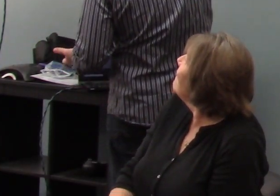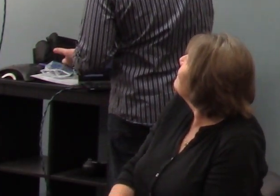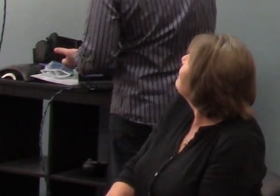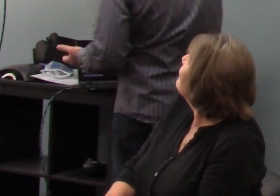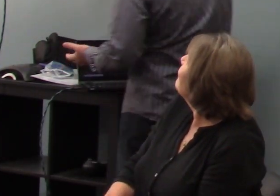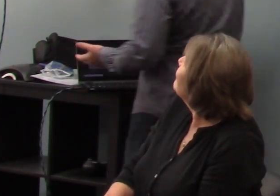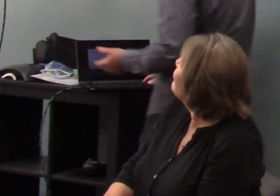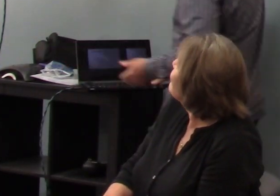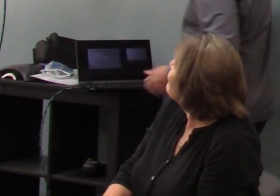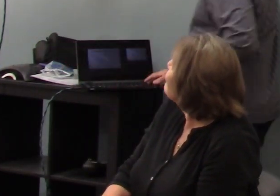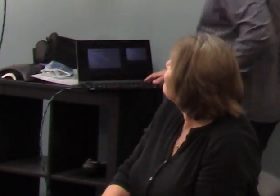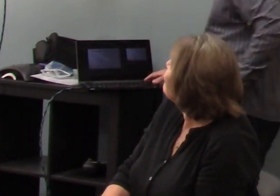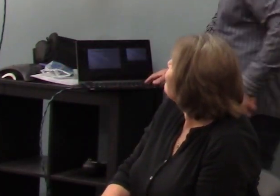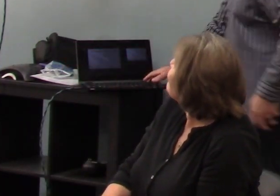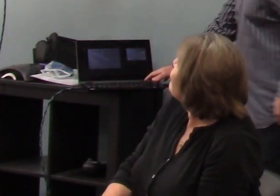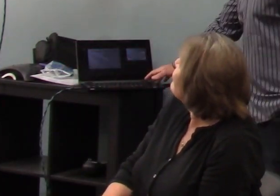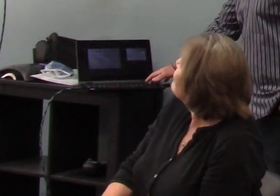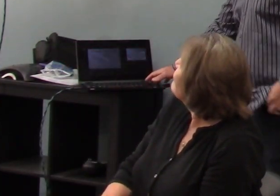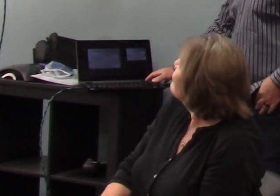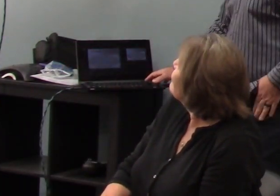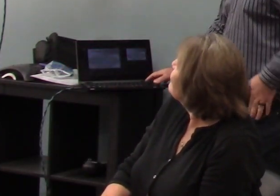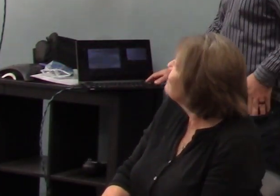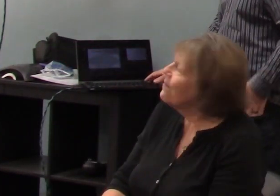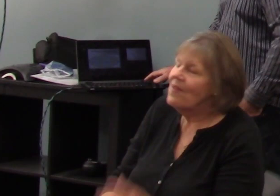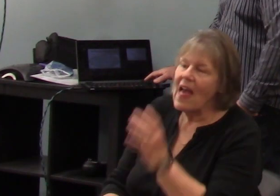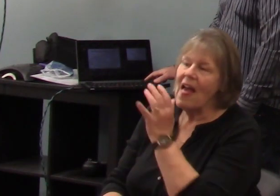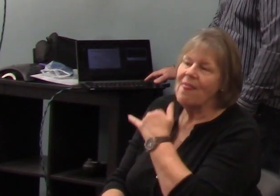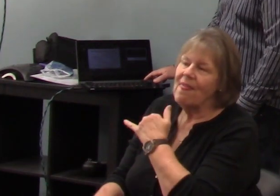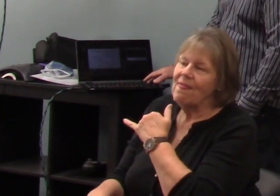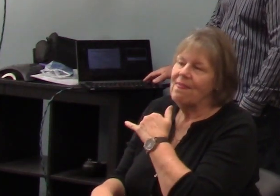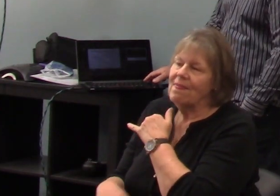You gonna give me? Okay, cool. So that's what we're talking about here.